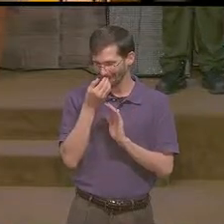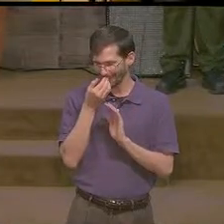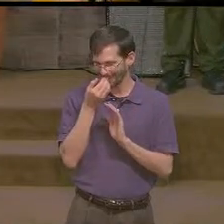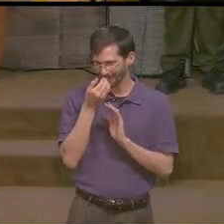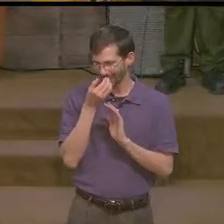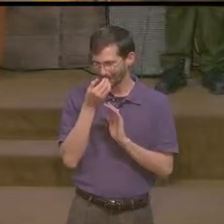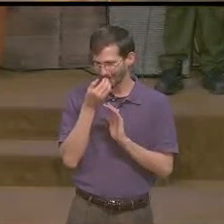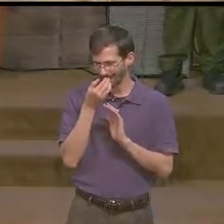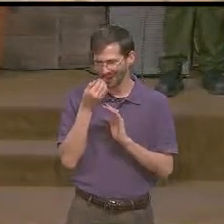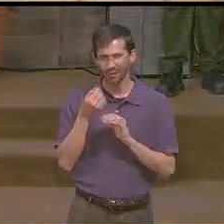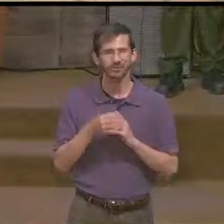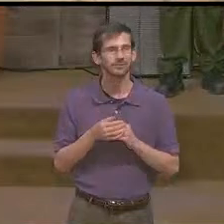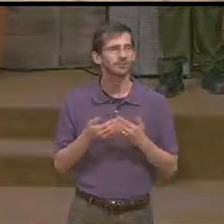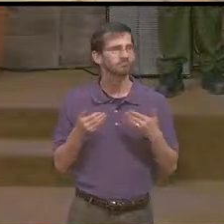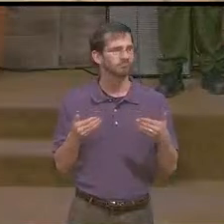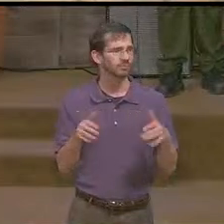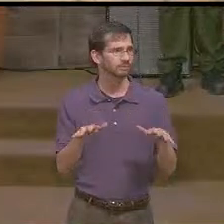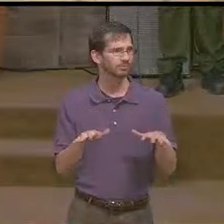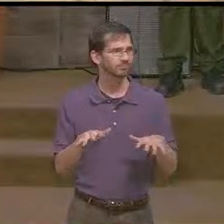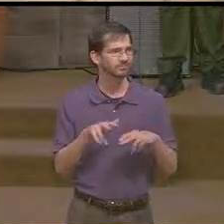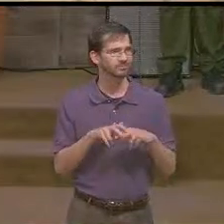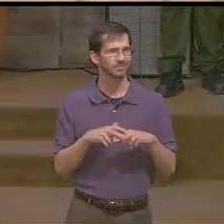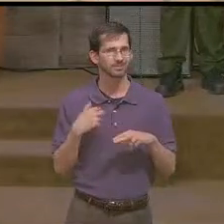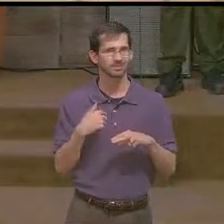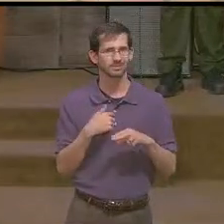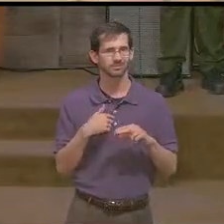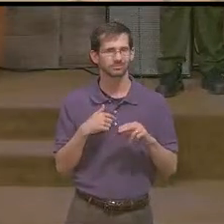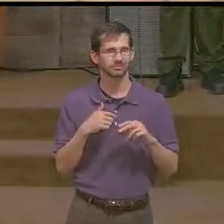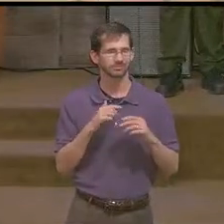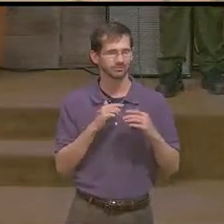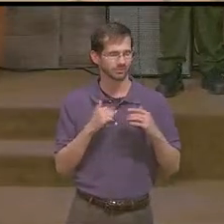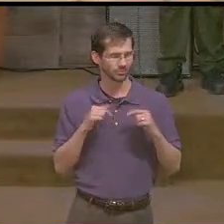Guys can have a seat as we continue in the heart of worship.